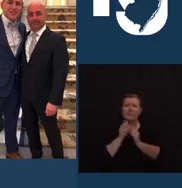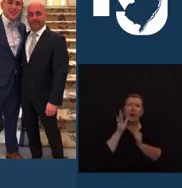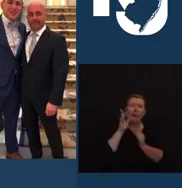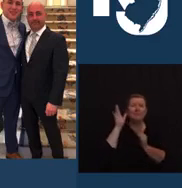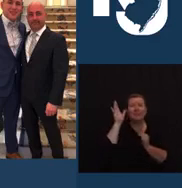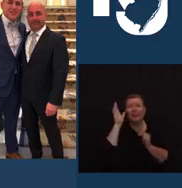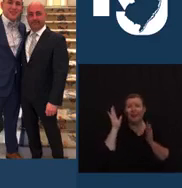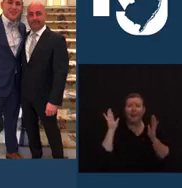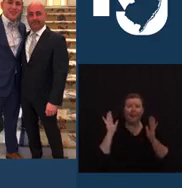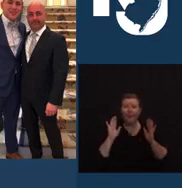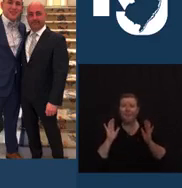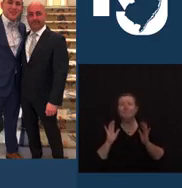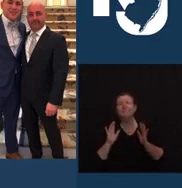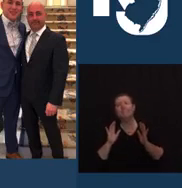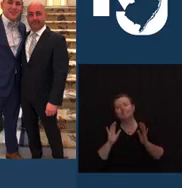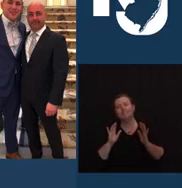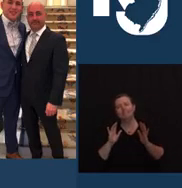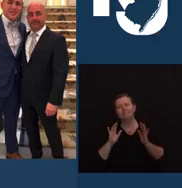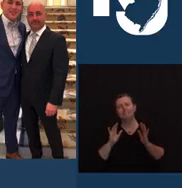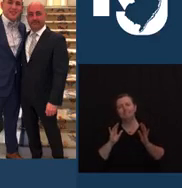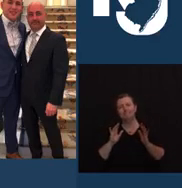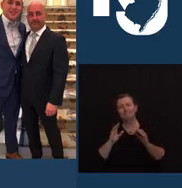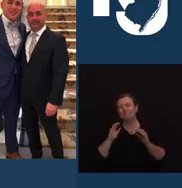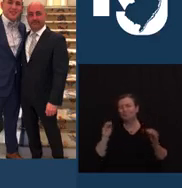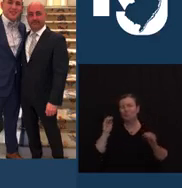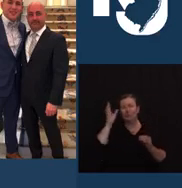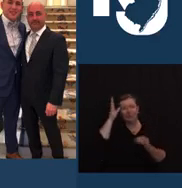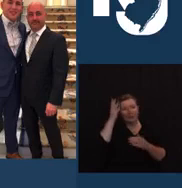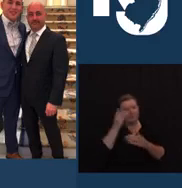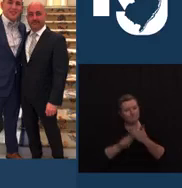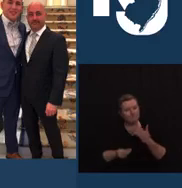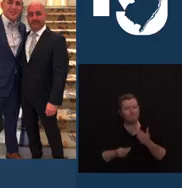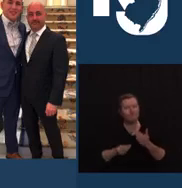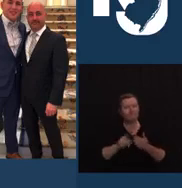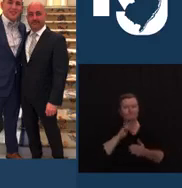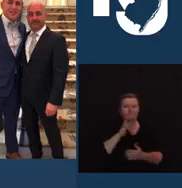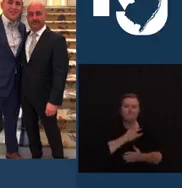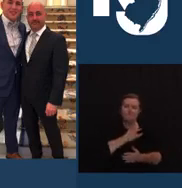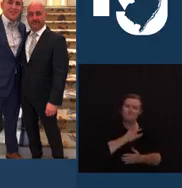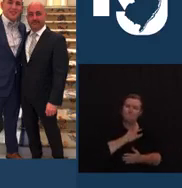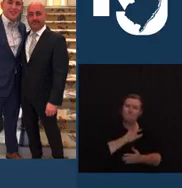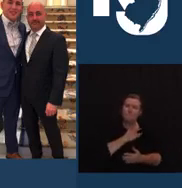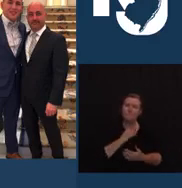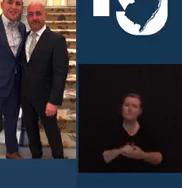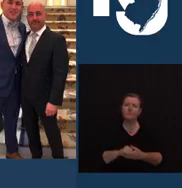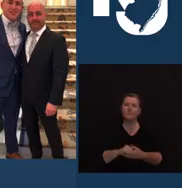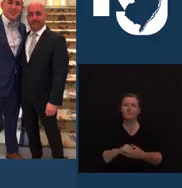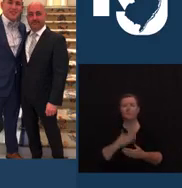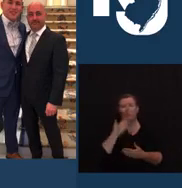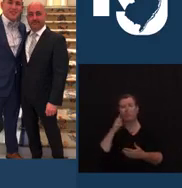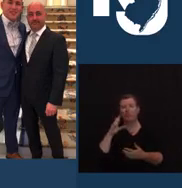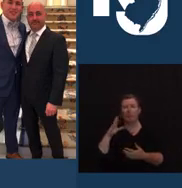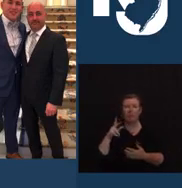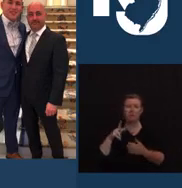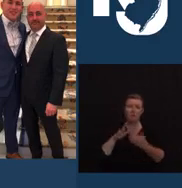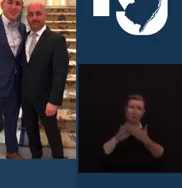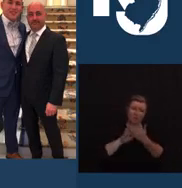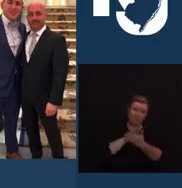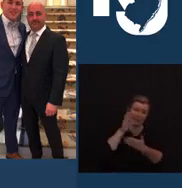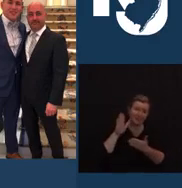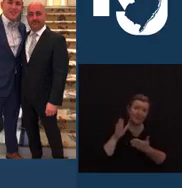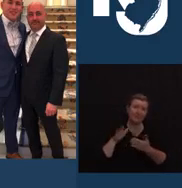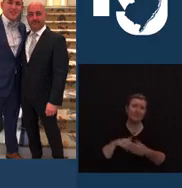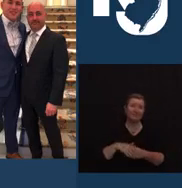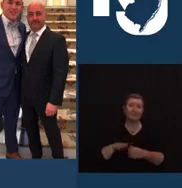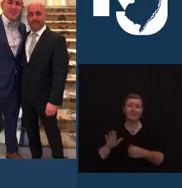send them both our very best for a school year ahead. And to you both, I know your dad is proud of you and is watching over